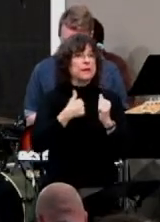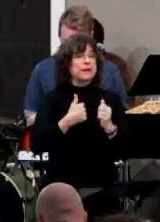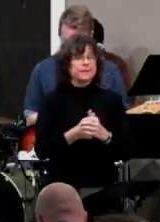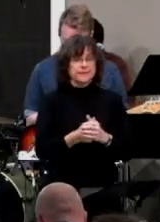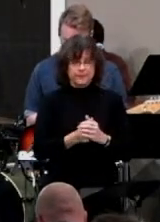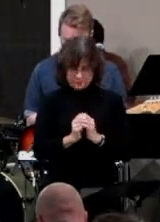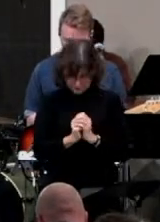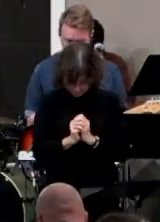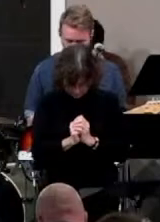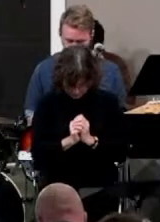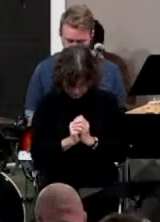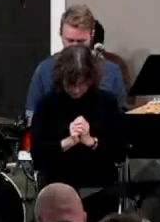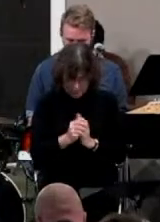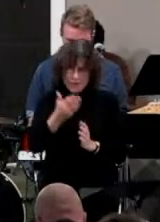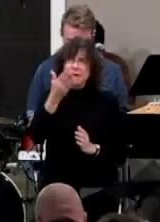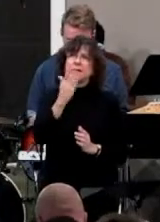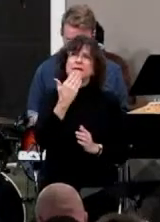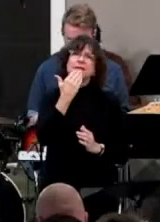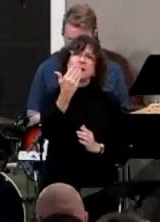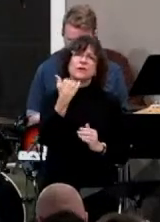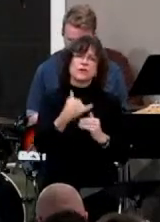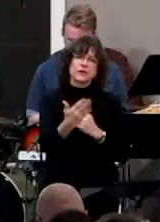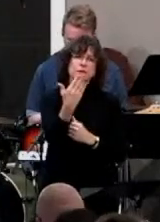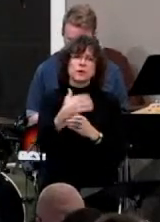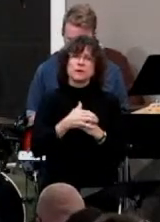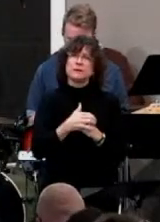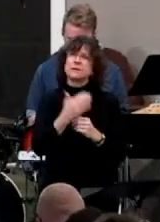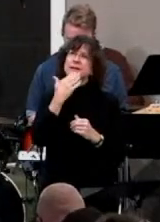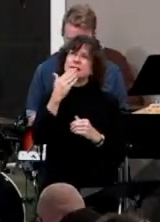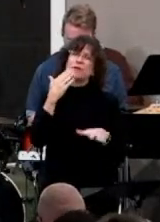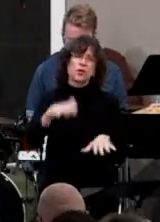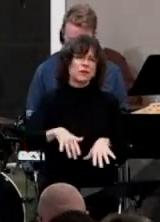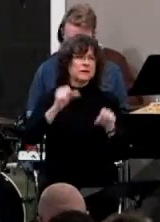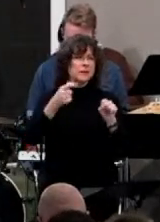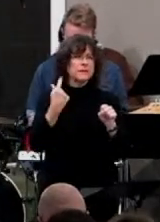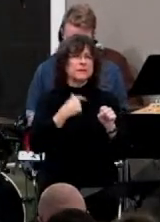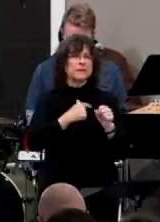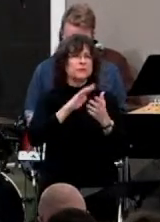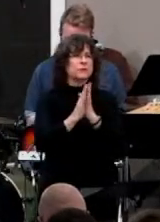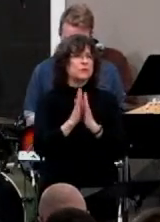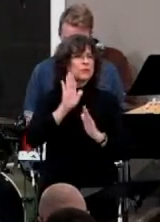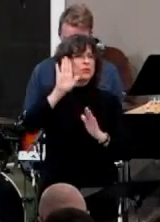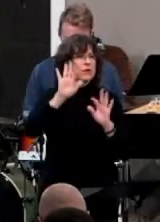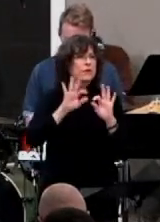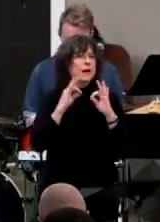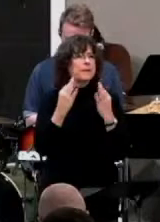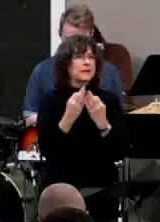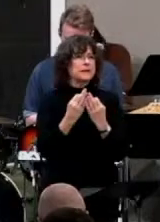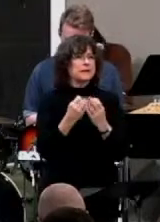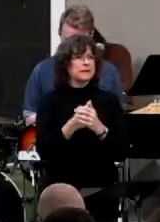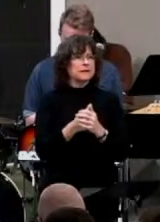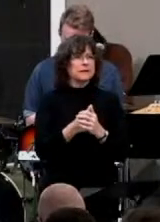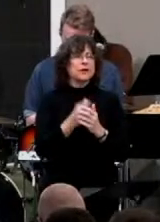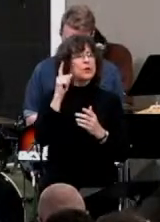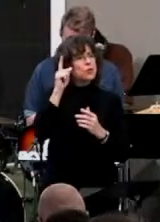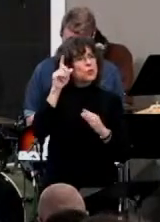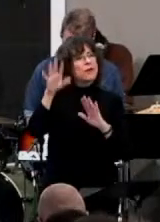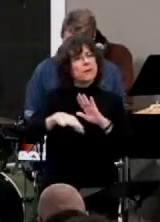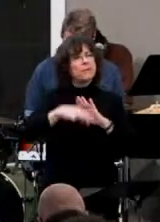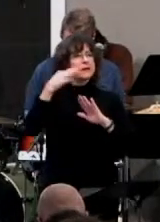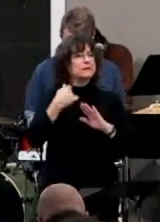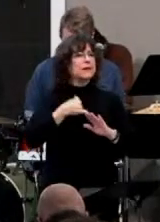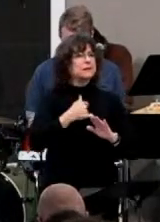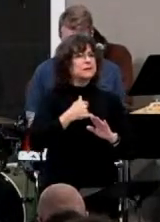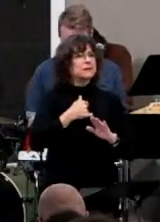God, thank you for this morning. Thank you for adopting us into your family. God, you have chosen us, you have loved